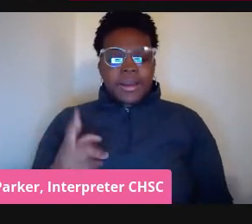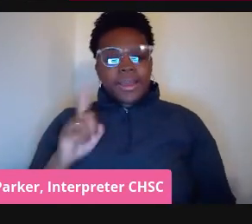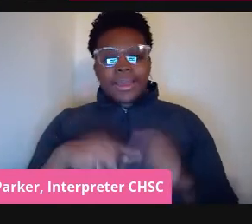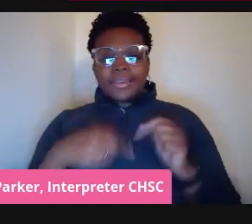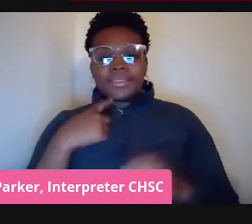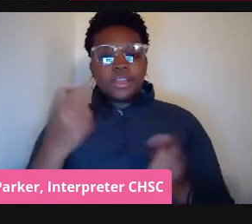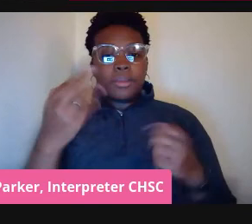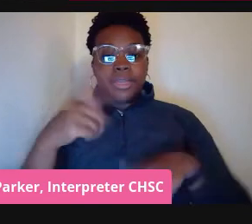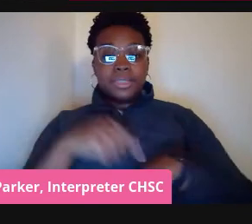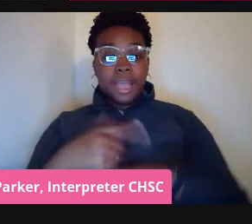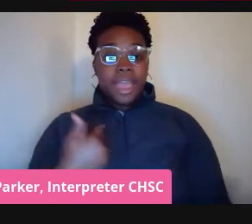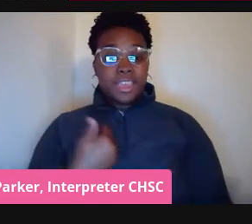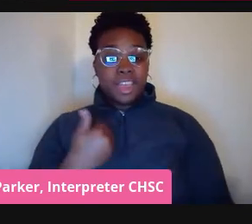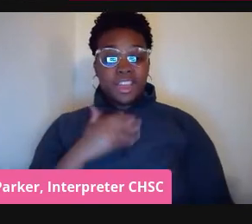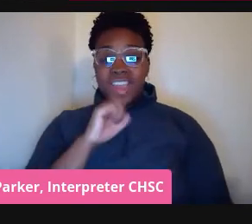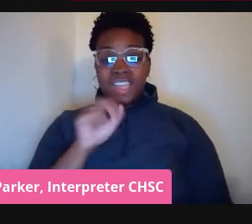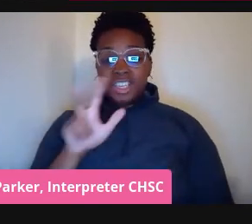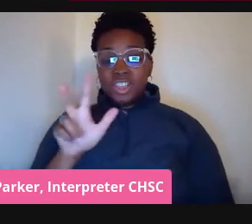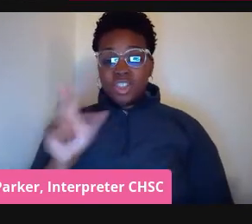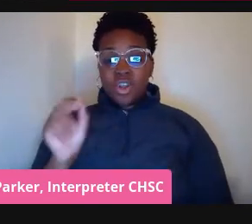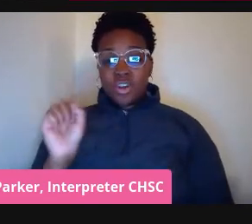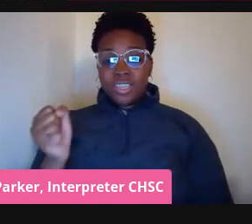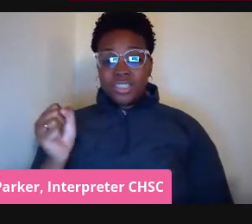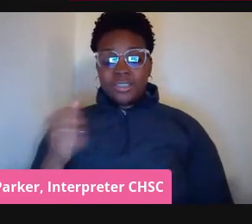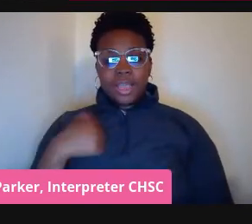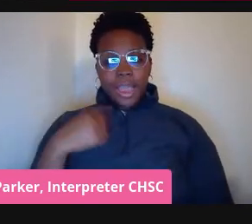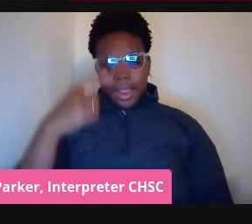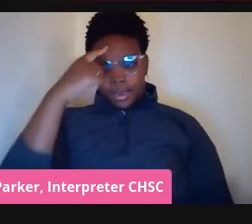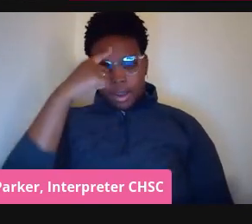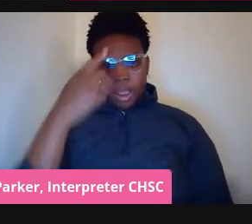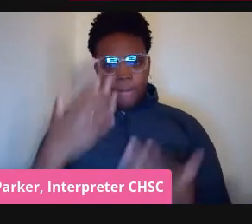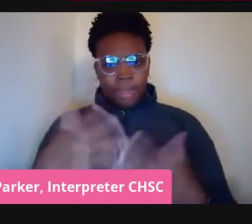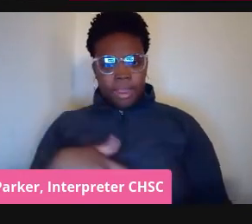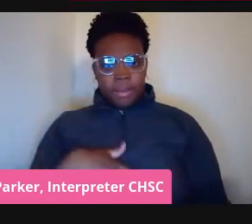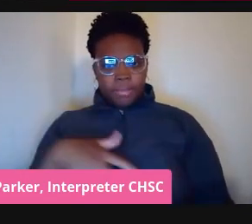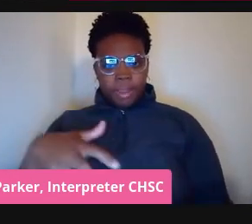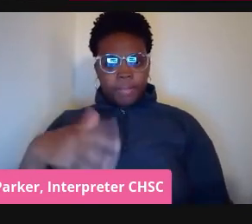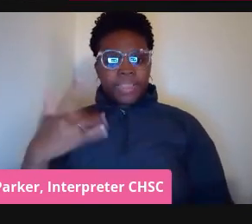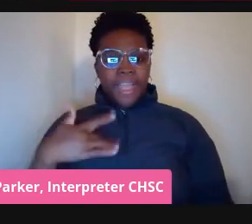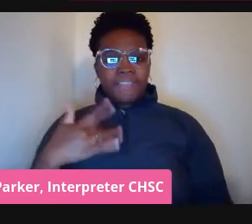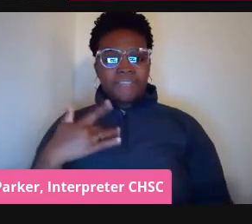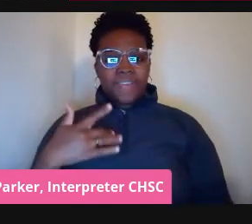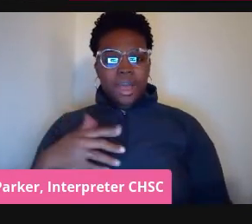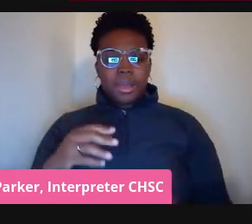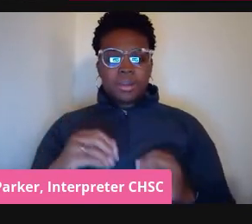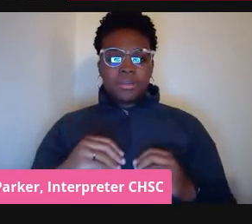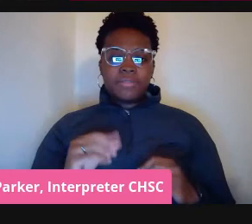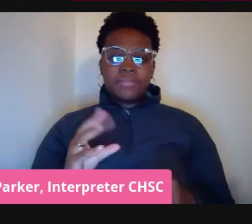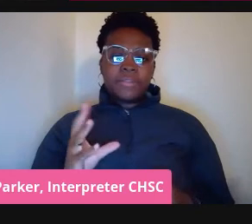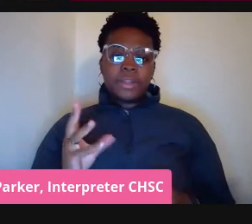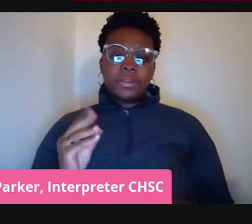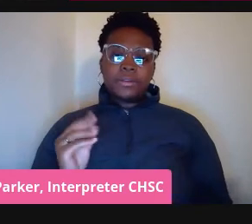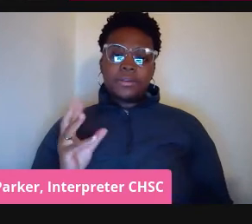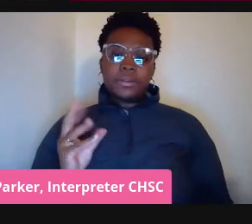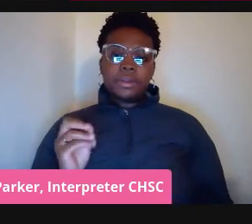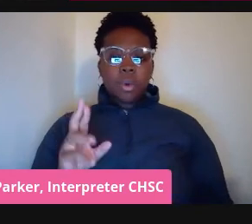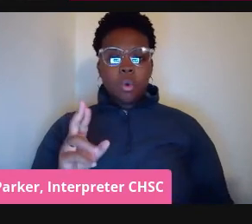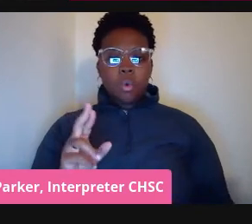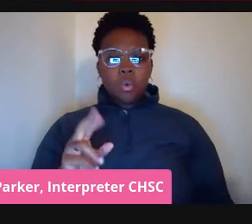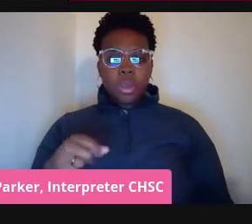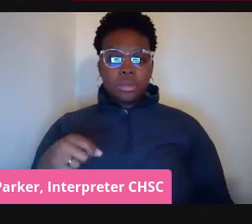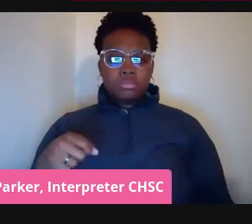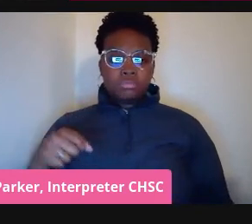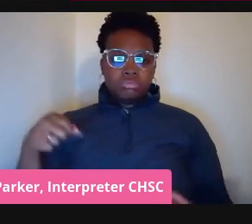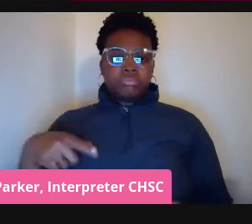I was younger in my 30s that I thought I might be pregnant because I felt a flutter, or I felt like a little jolt down